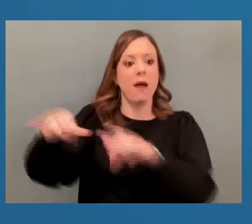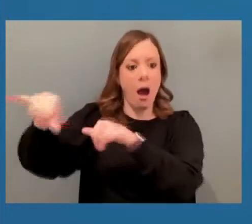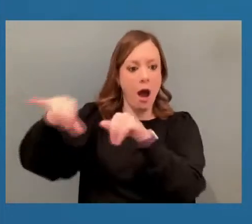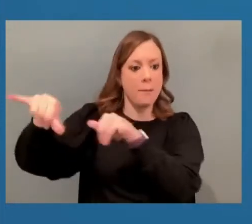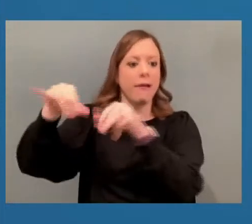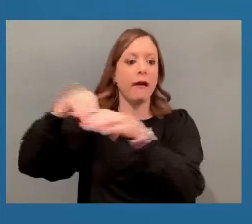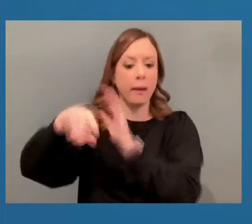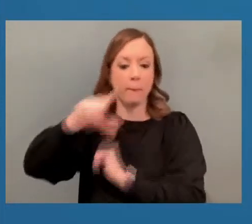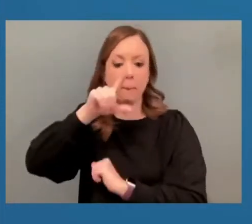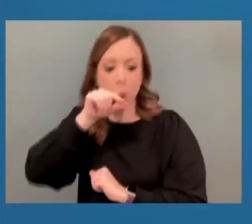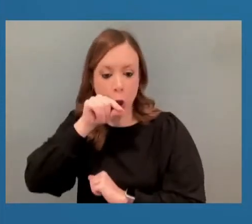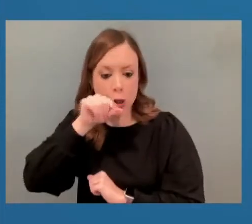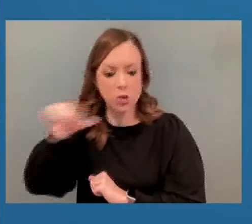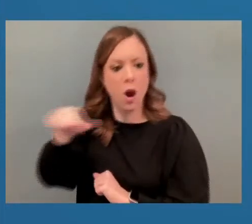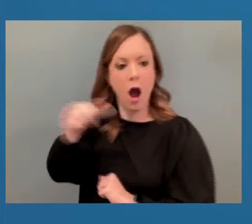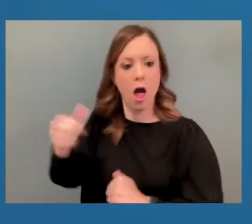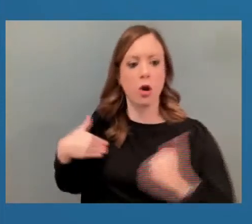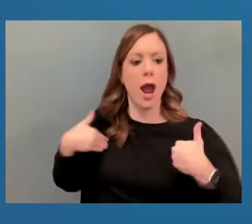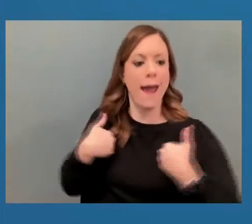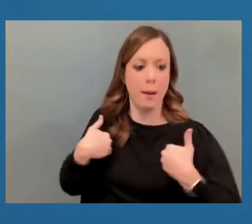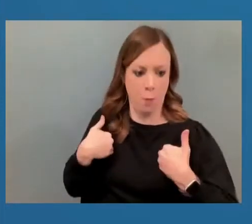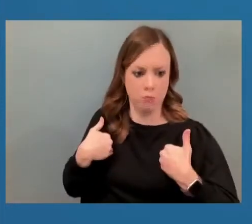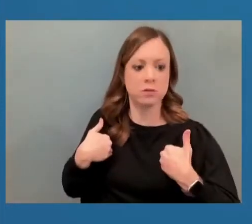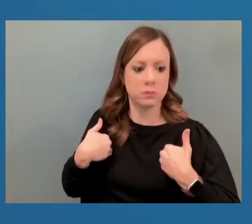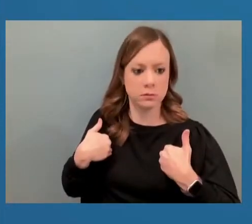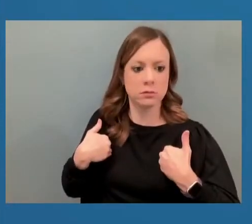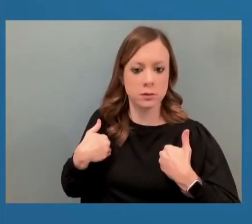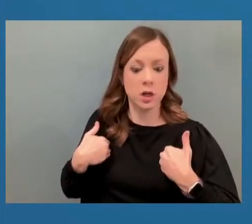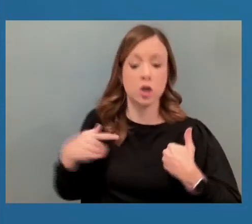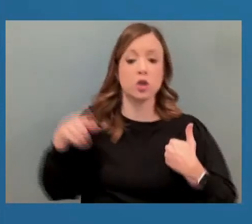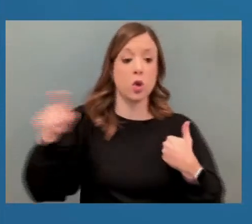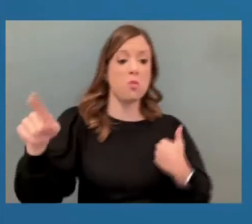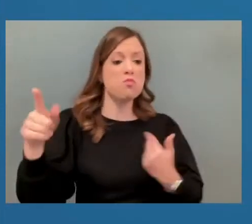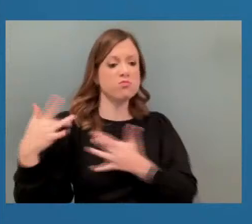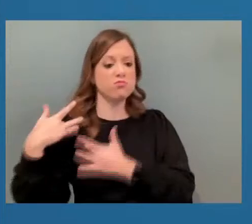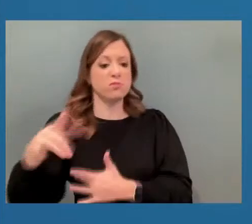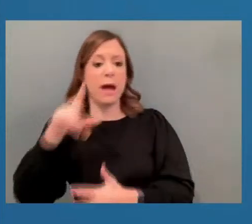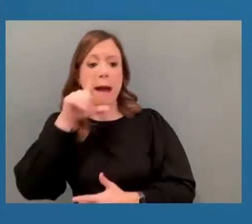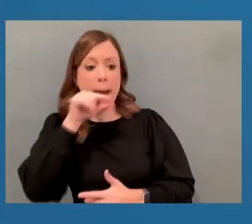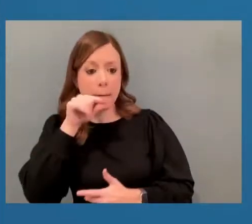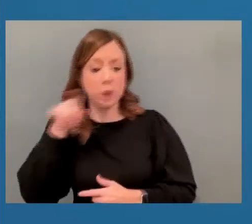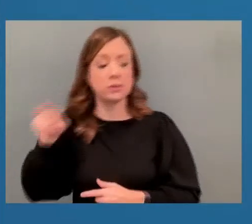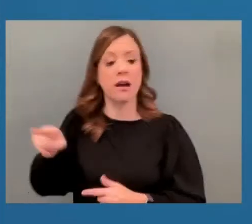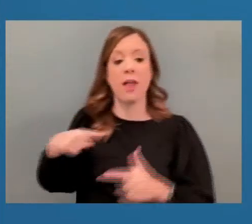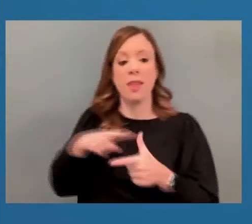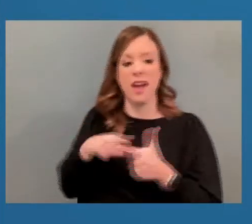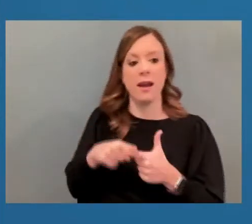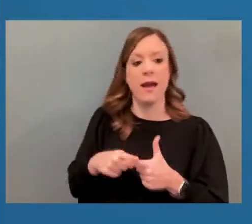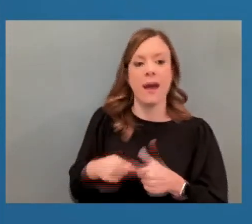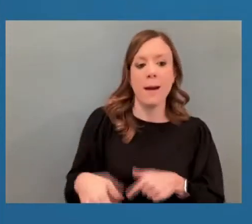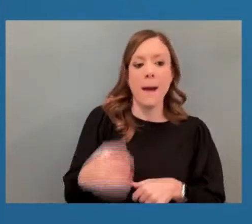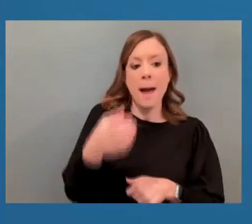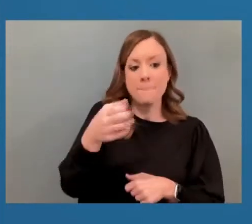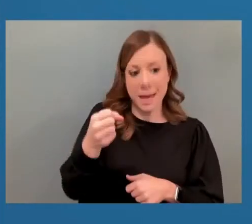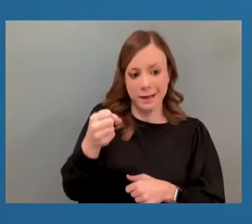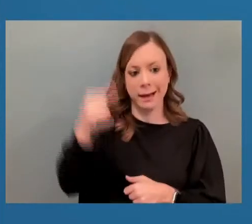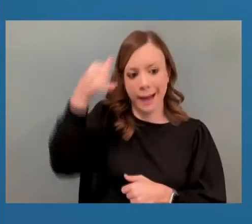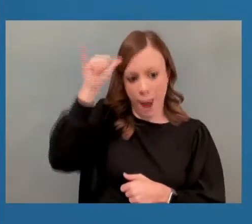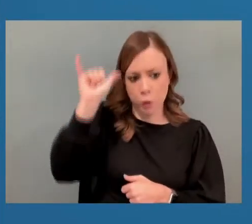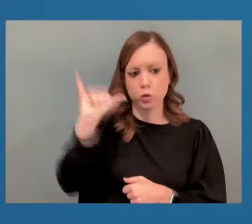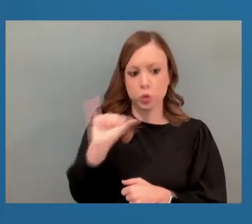well. But really, it's been most prevalent in birds. And most recently, we've heard more about it in dairy cattle in particular. You know, let me assure you, the